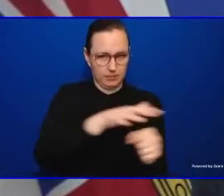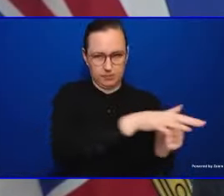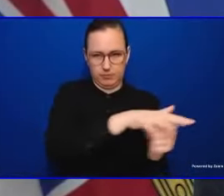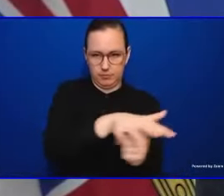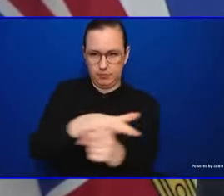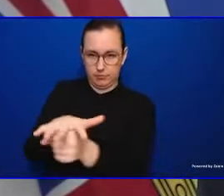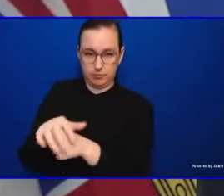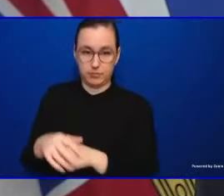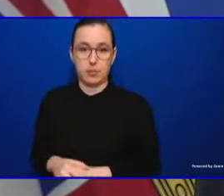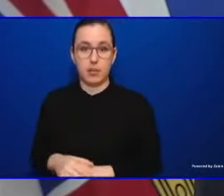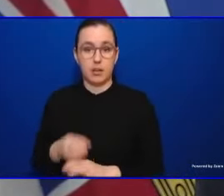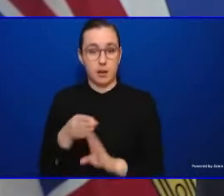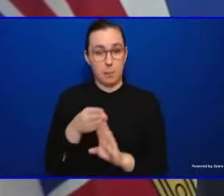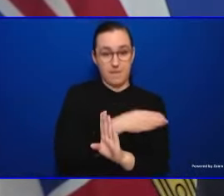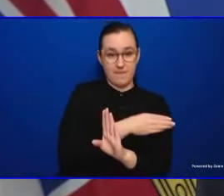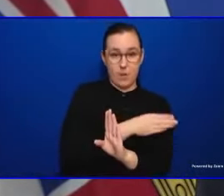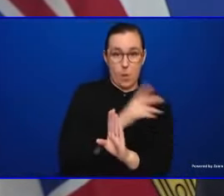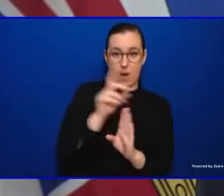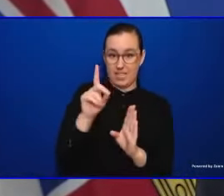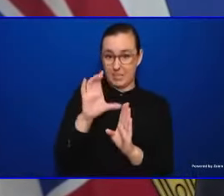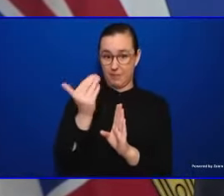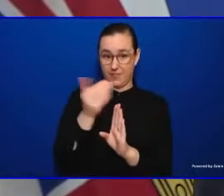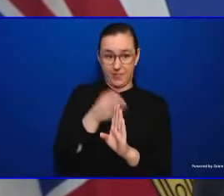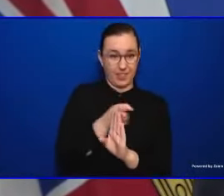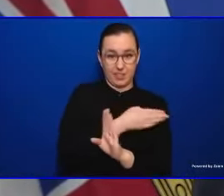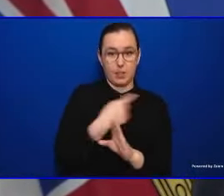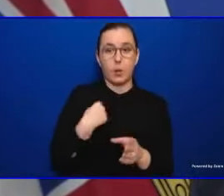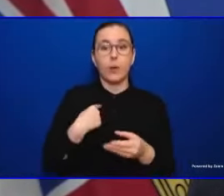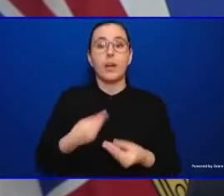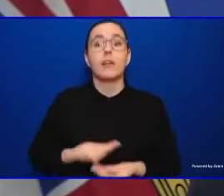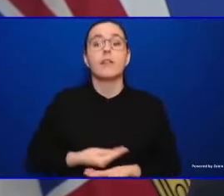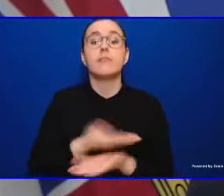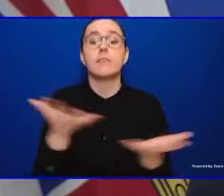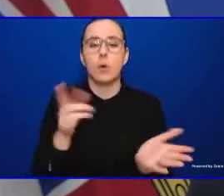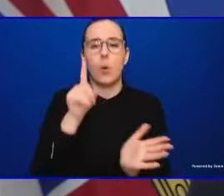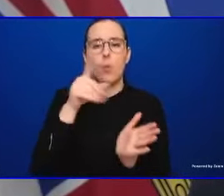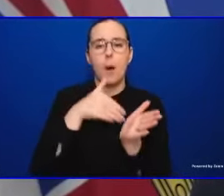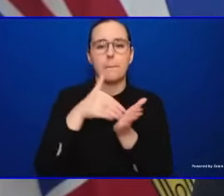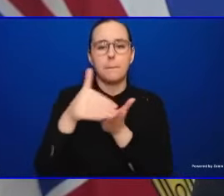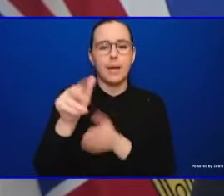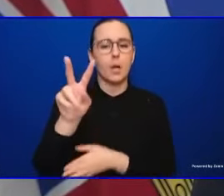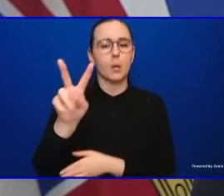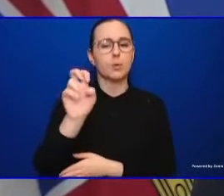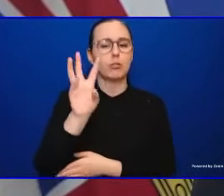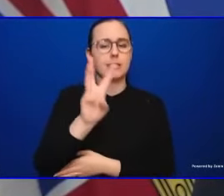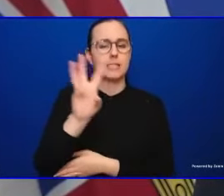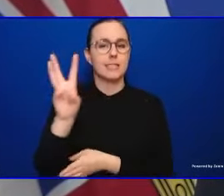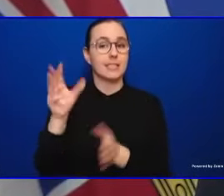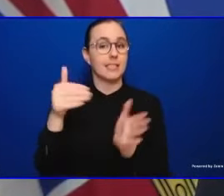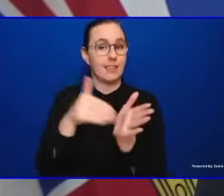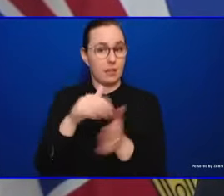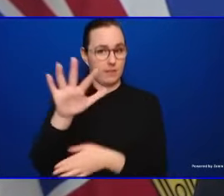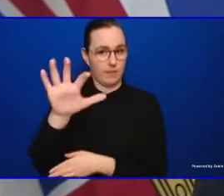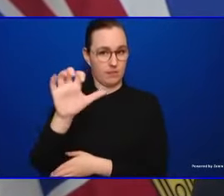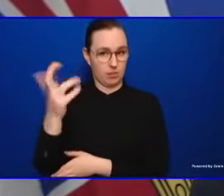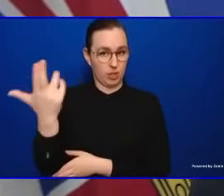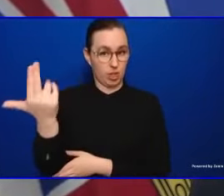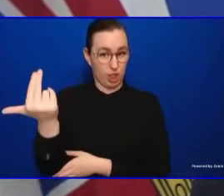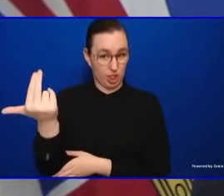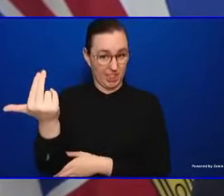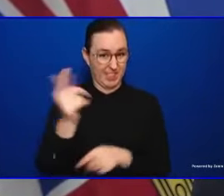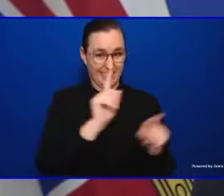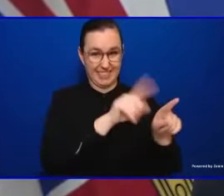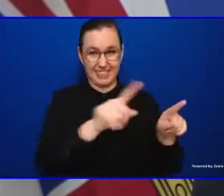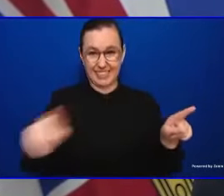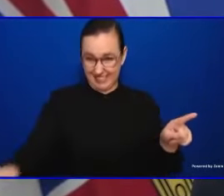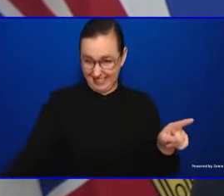1,266,513 rapid tests across five key areas: long-term care, provincial corrections, rural, remote, and Indigenous communities, case contact and